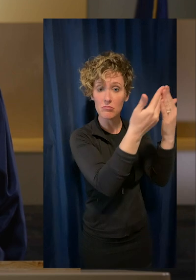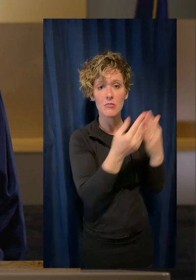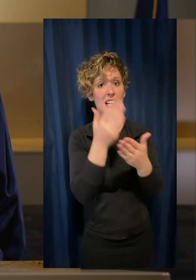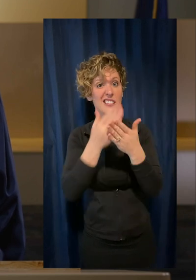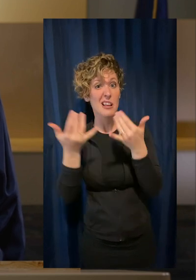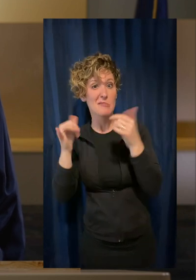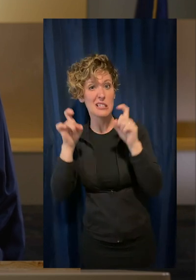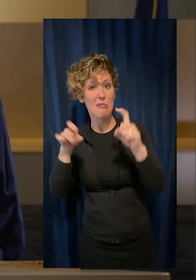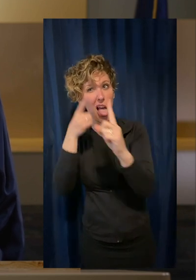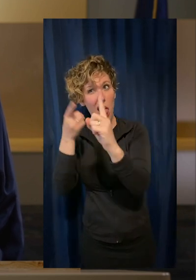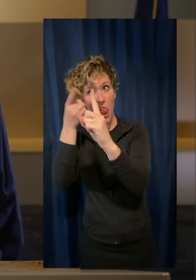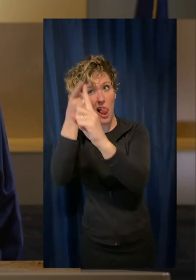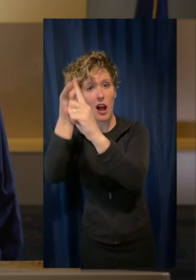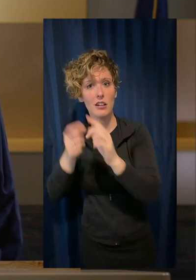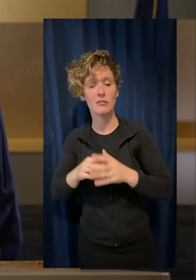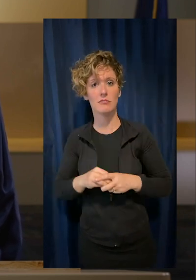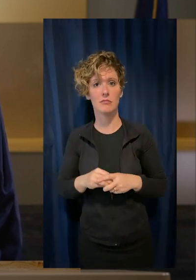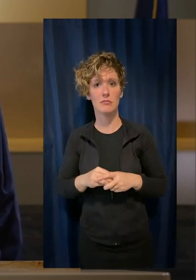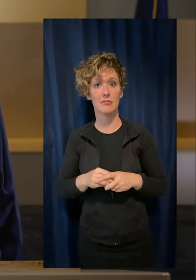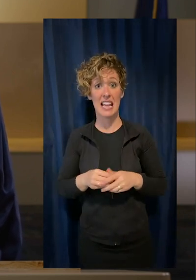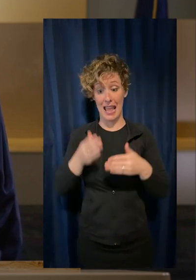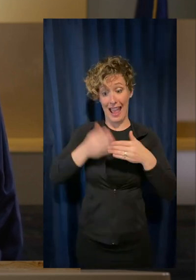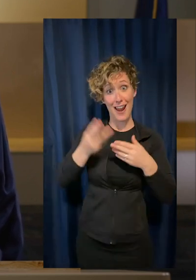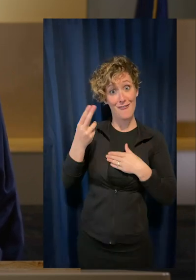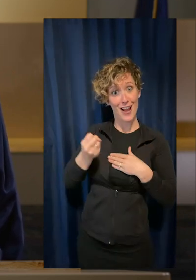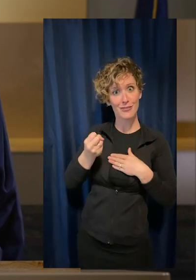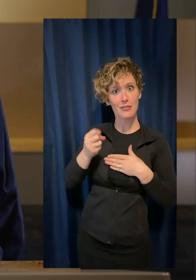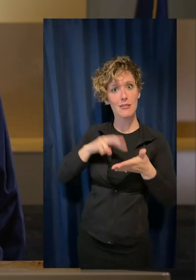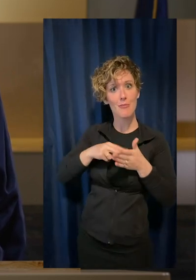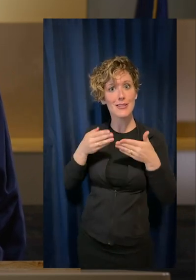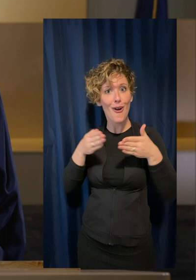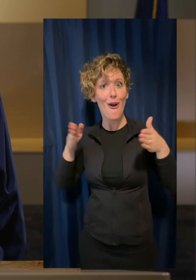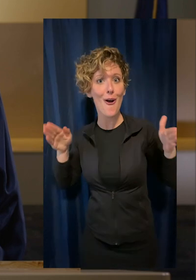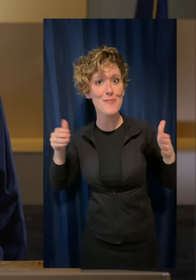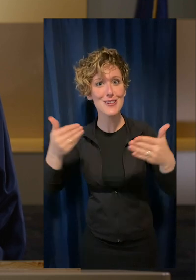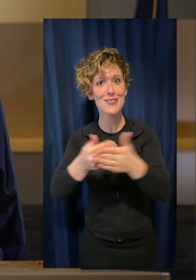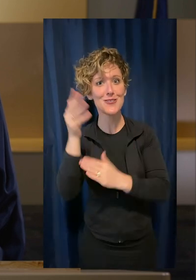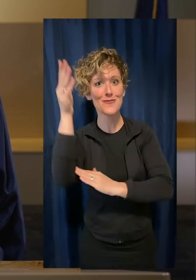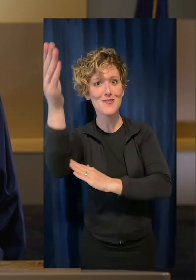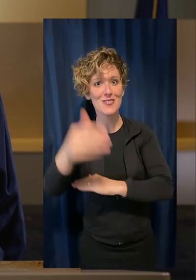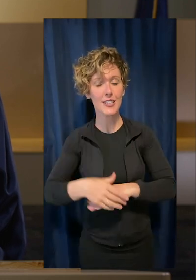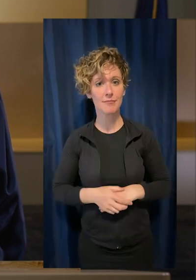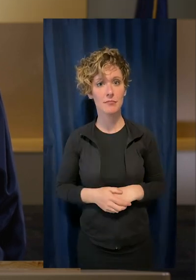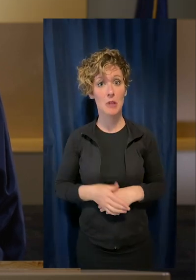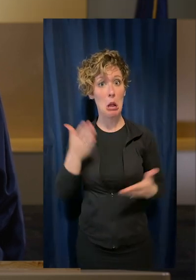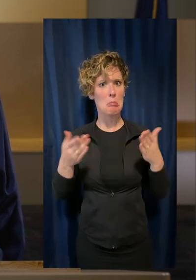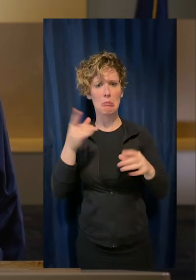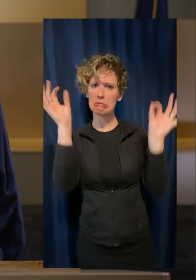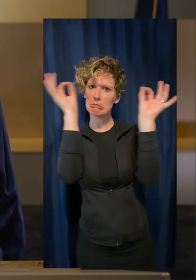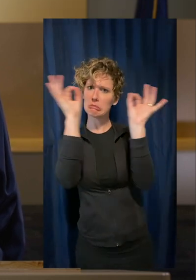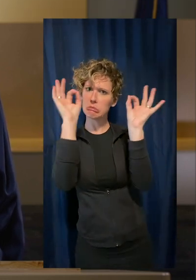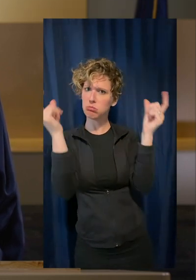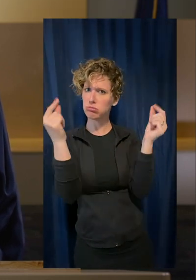high school year is the opening to a new future. You might not know where you want to go now or the path you want to